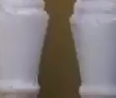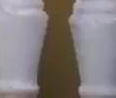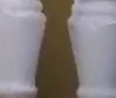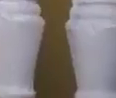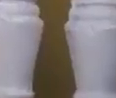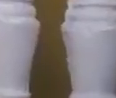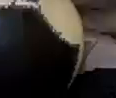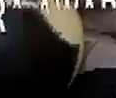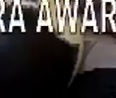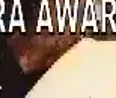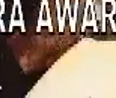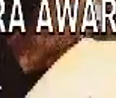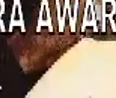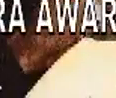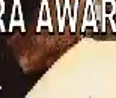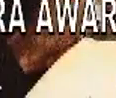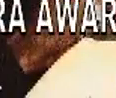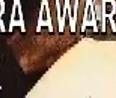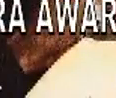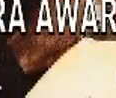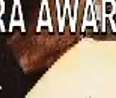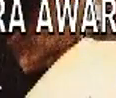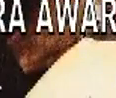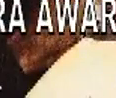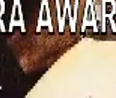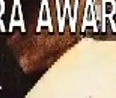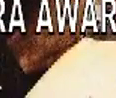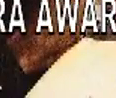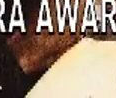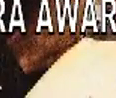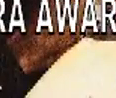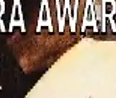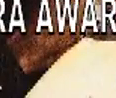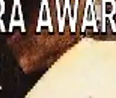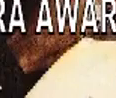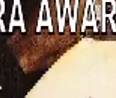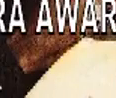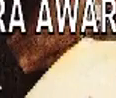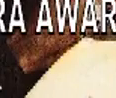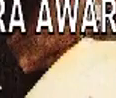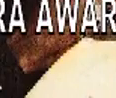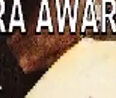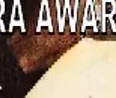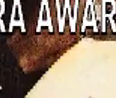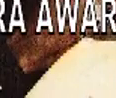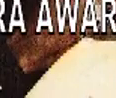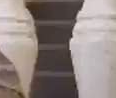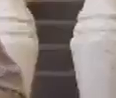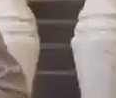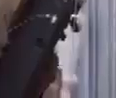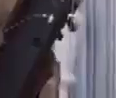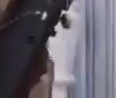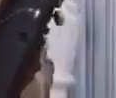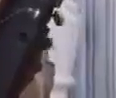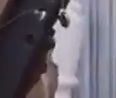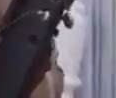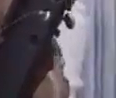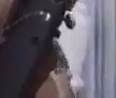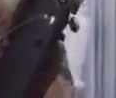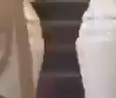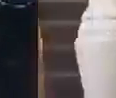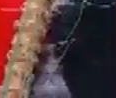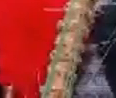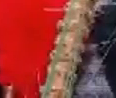entertainment wala be bemba kala senega jane hore ka fa me kora awo kala purata be korontoro kan ala karam fa janni